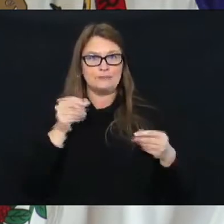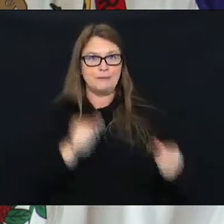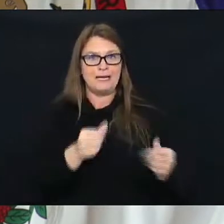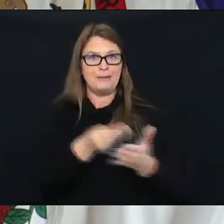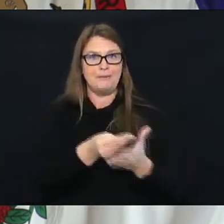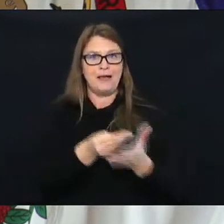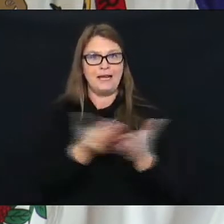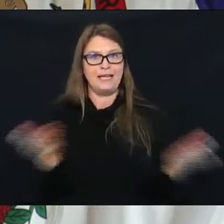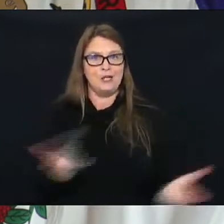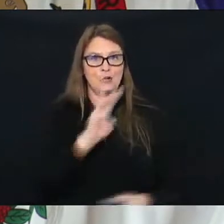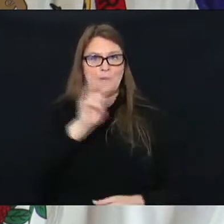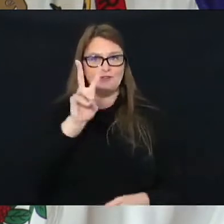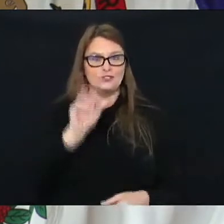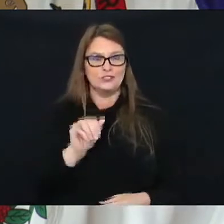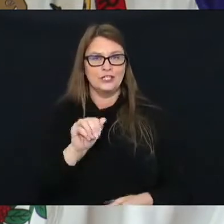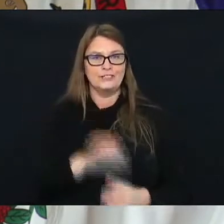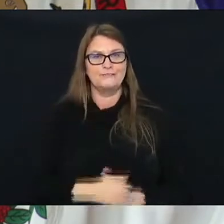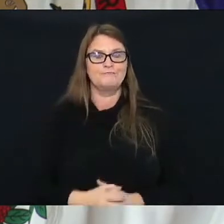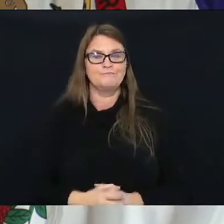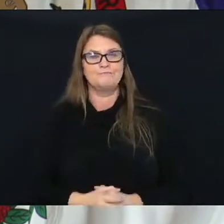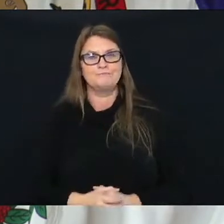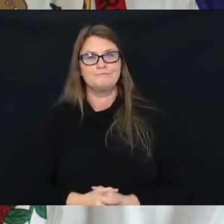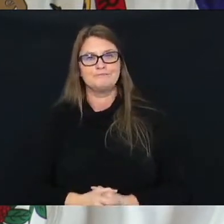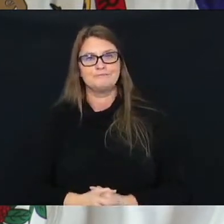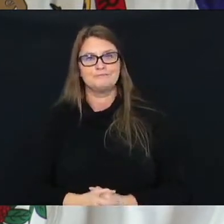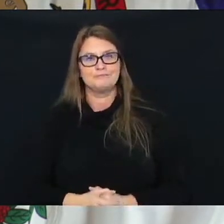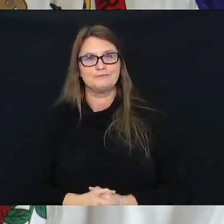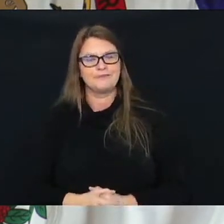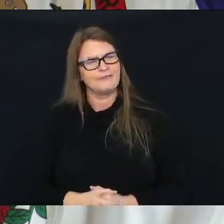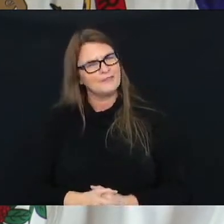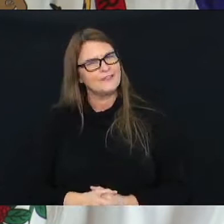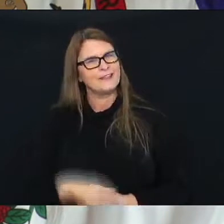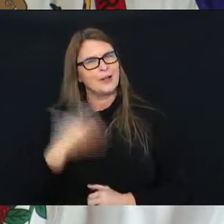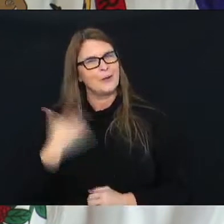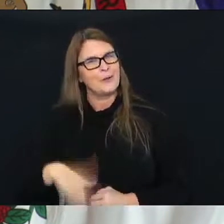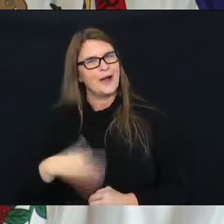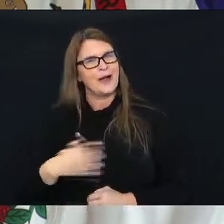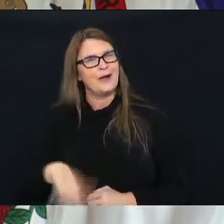Virginia, since we walked in the door. Think about that.